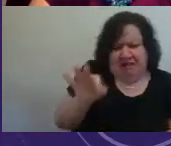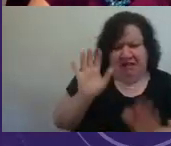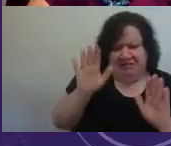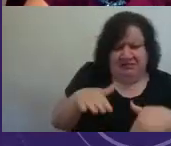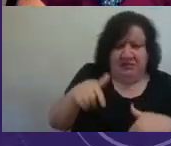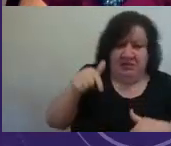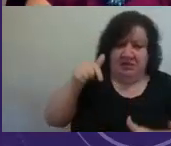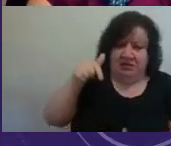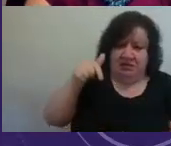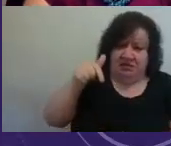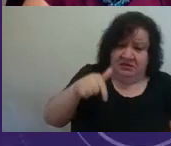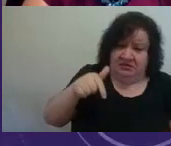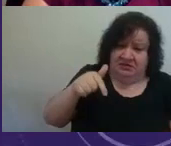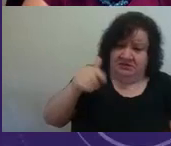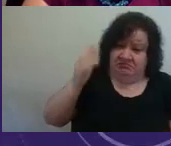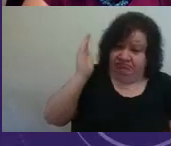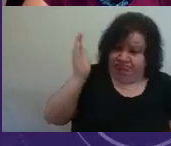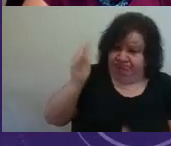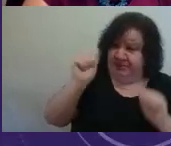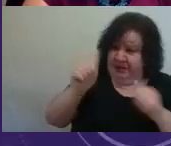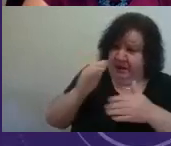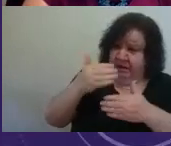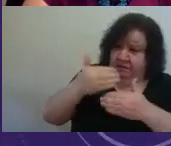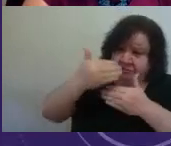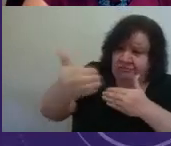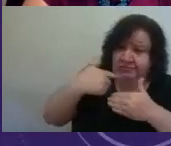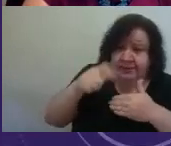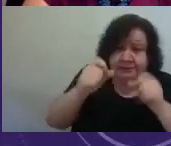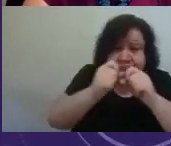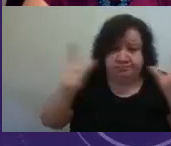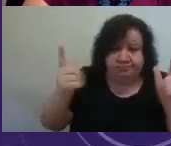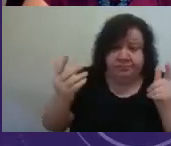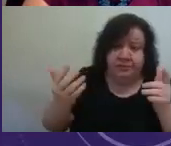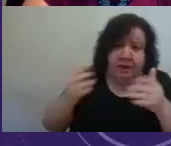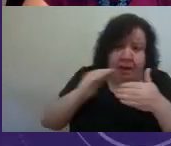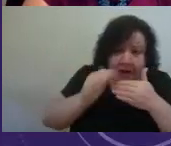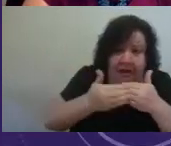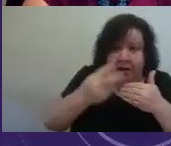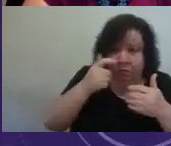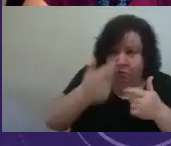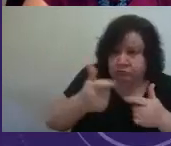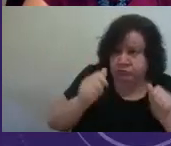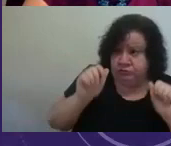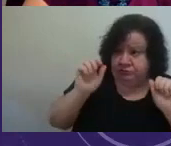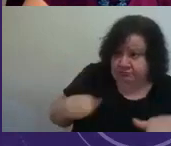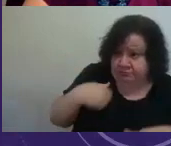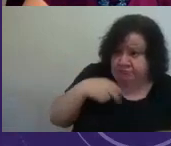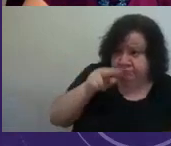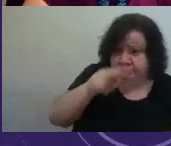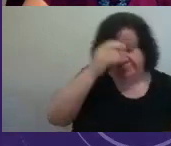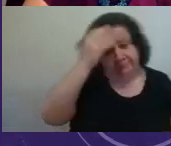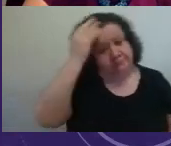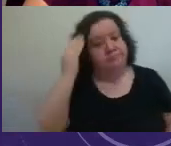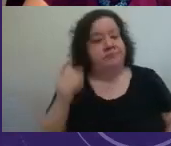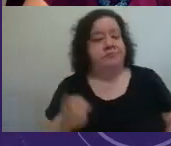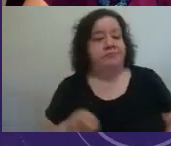Yes, it will. And we are testing various ways of recording this. So what I want to do is go back and look at the